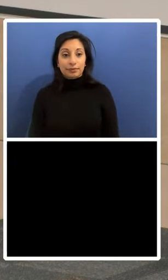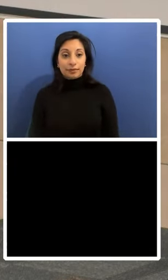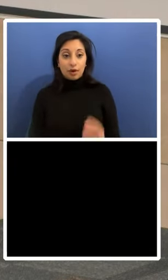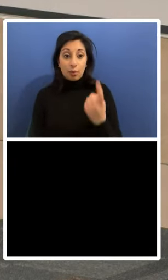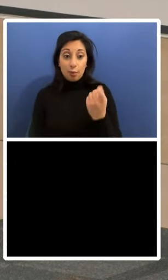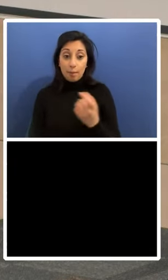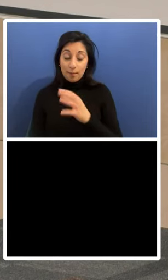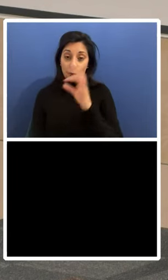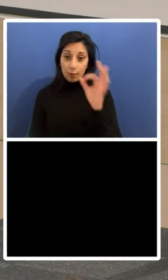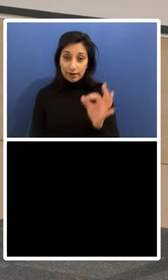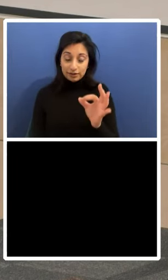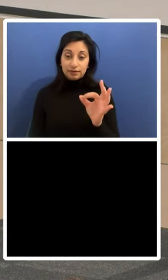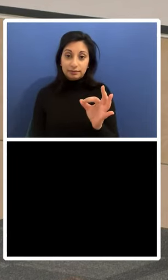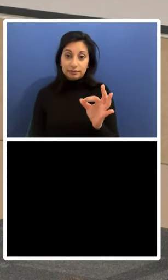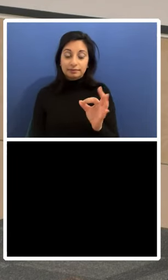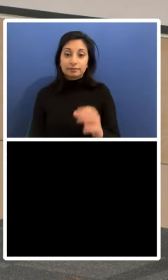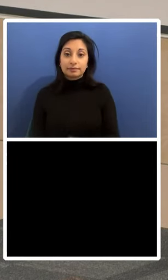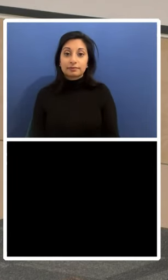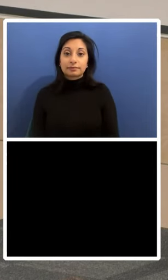One more question.